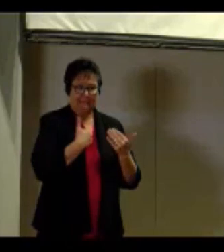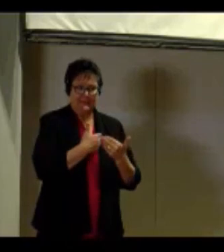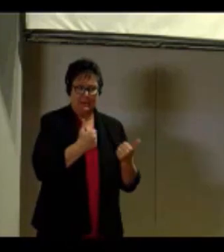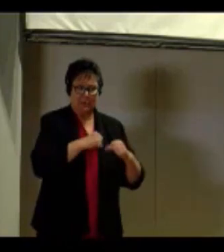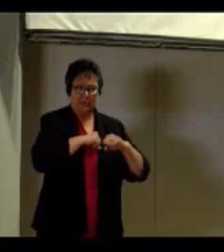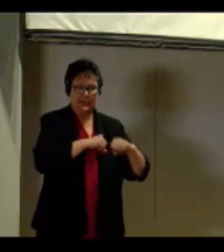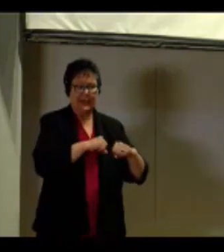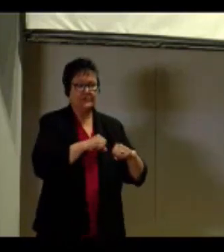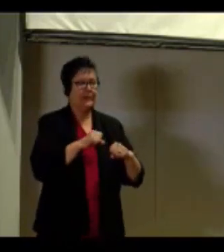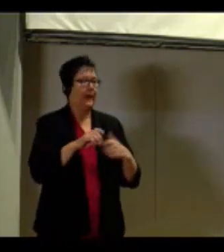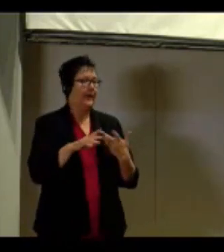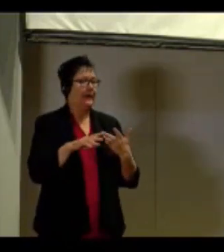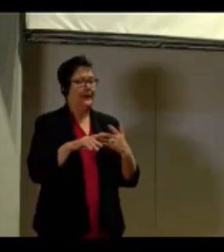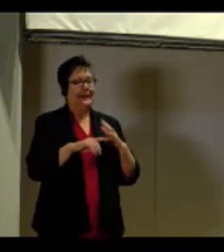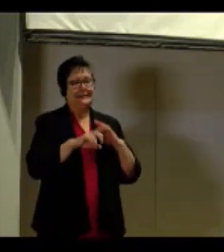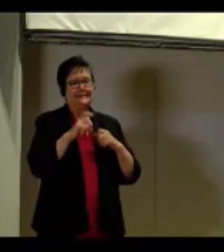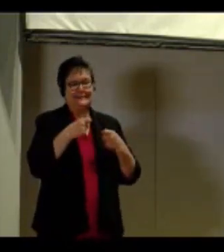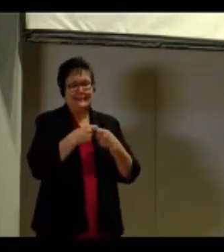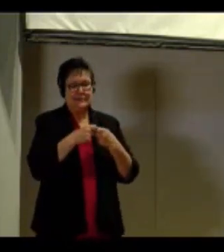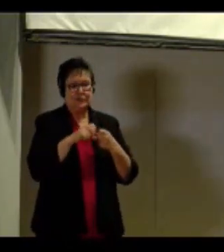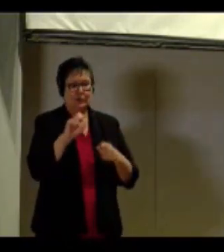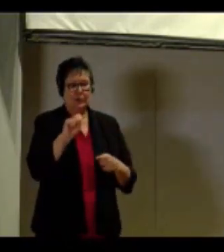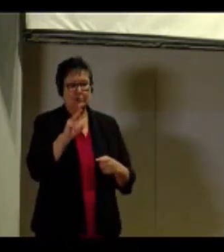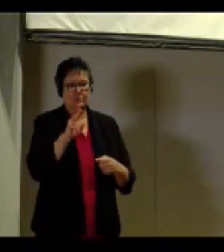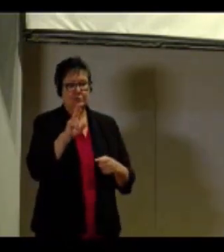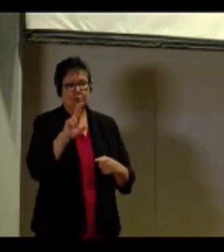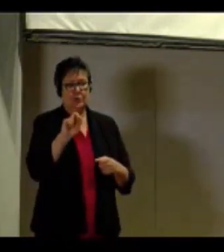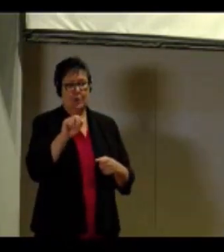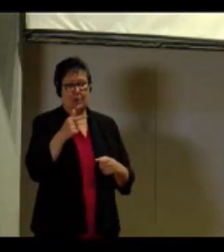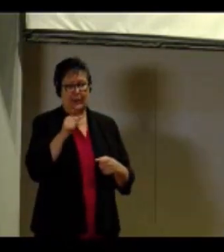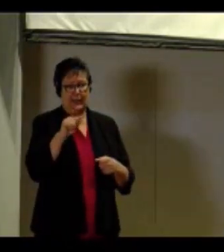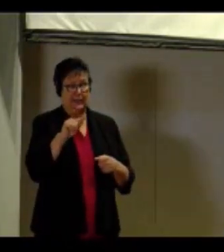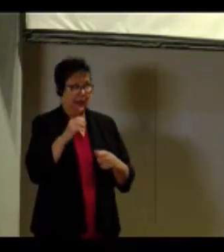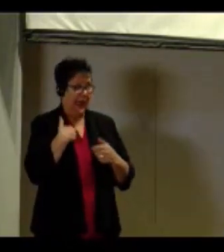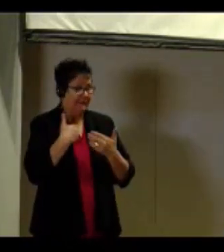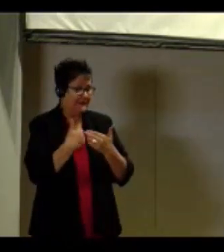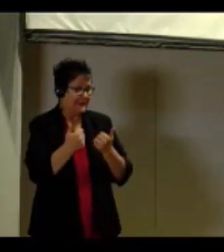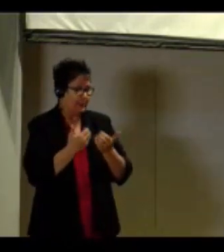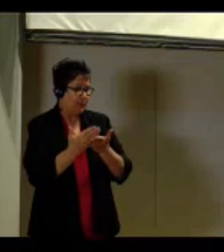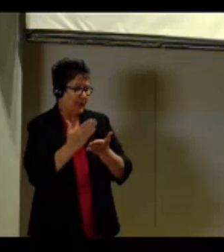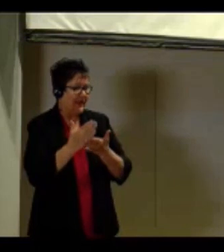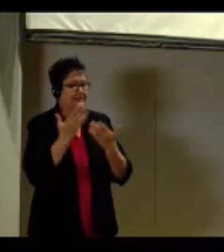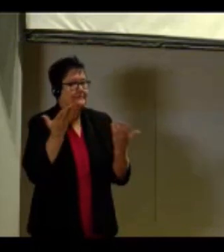separate, like a digital surrogate, whether they have their own separate rights. I don't think there